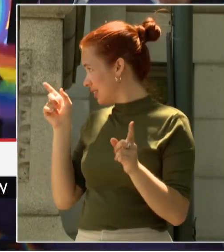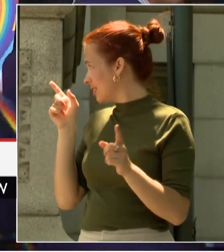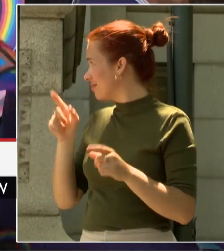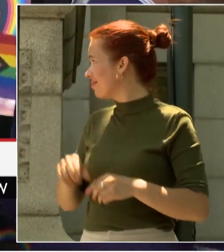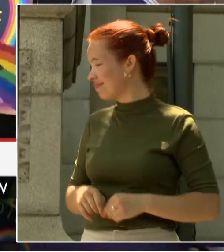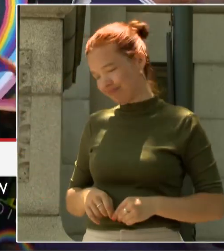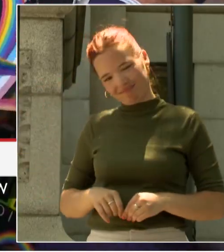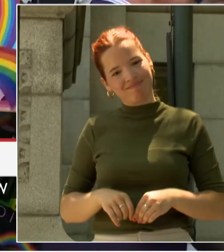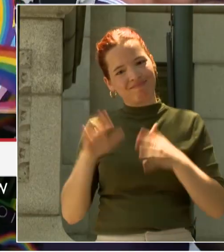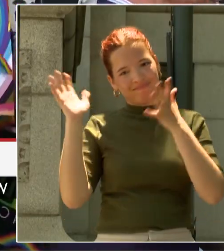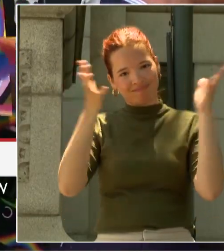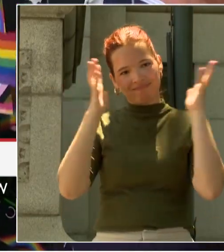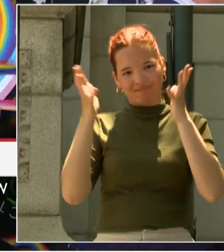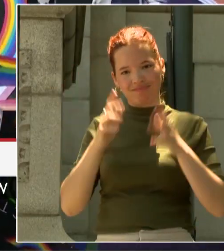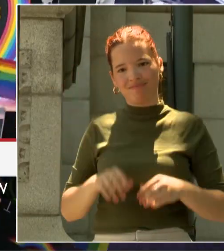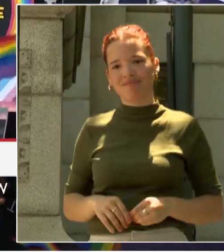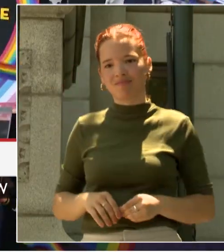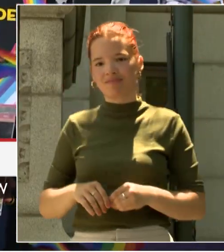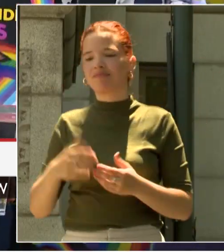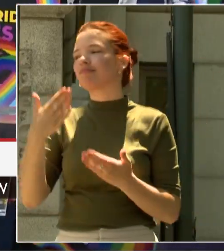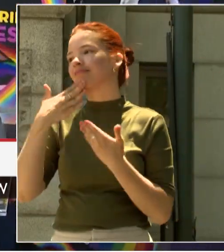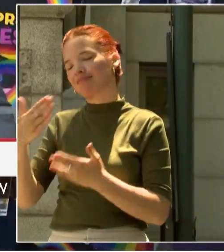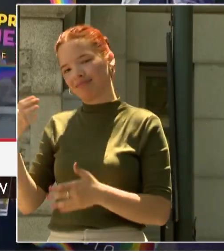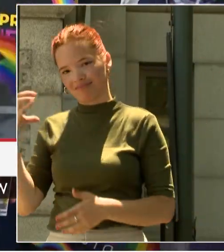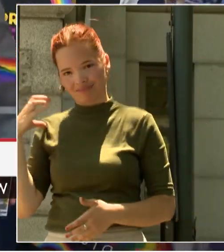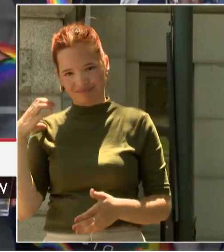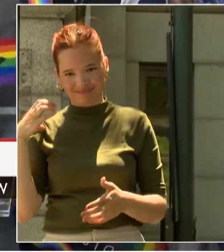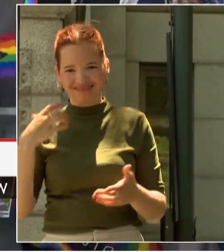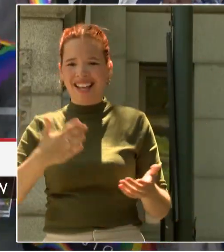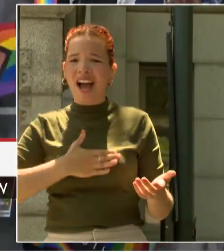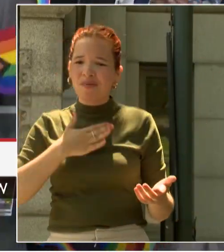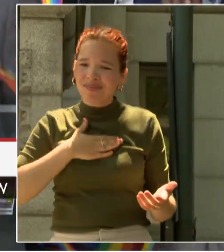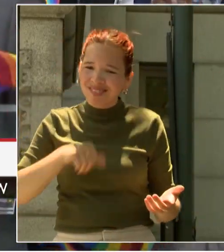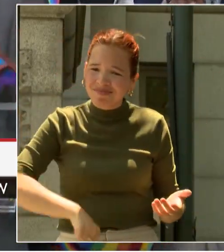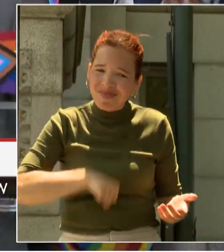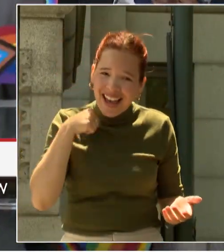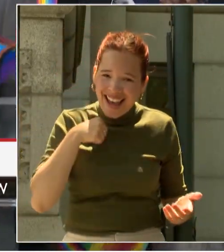Thank you, Chairman Mendelson. Happy Pride!